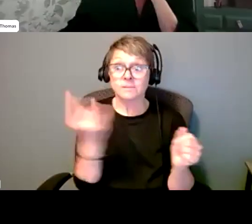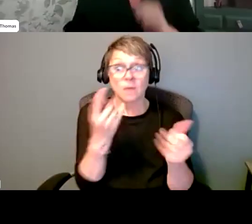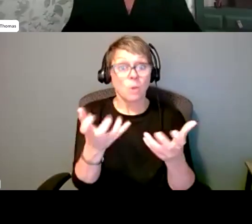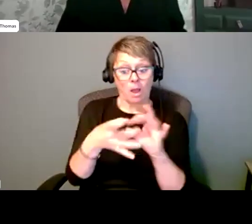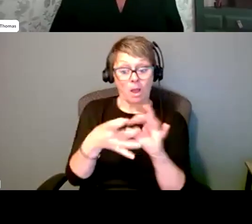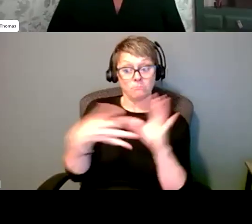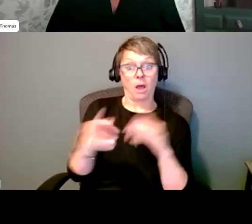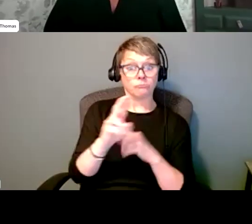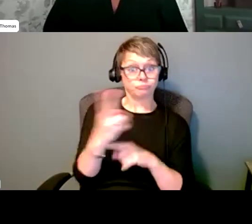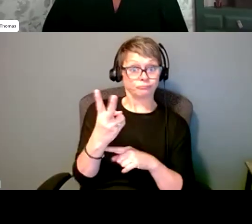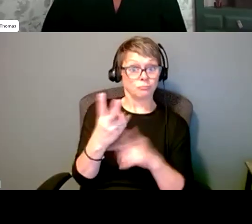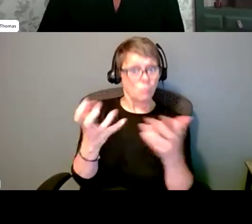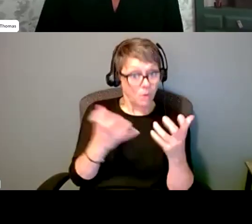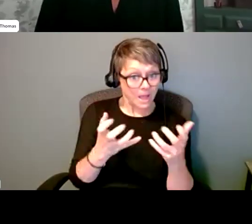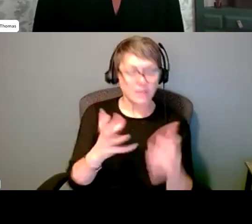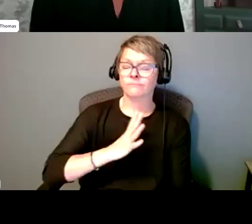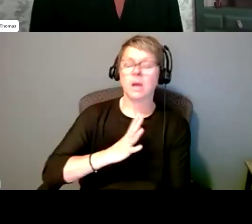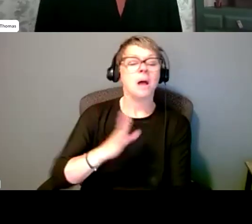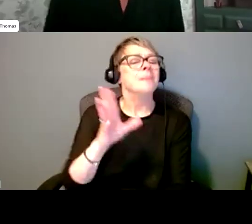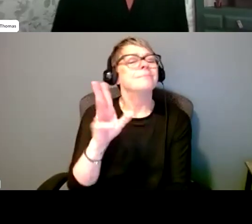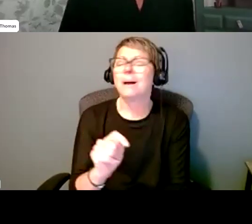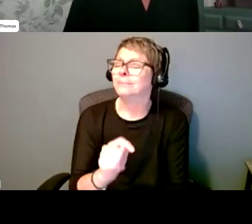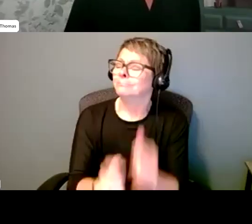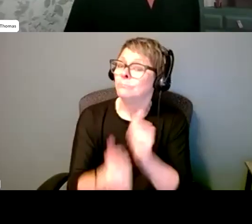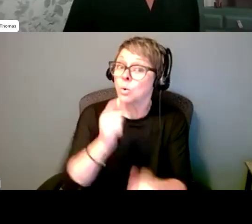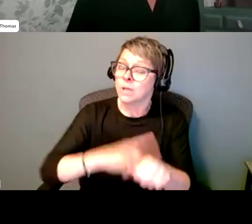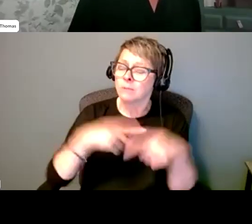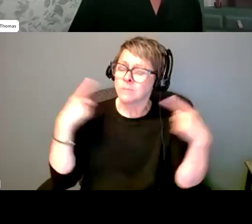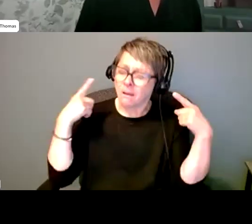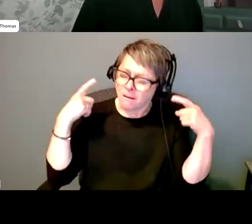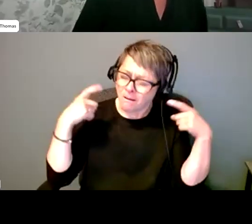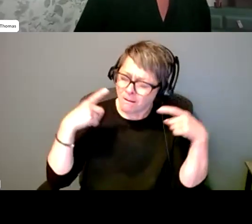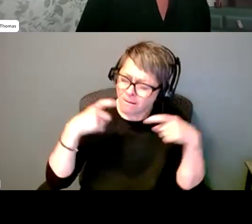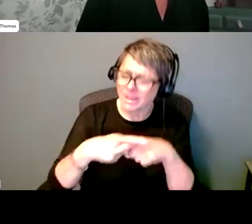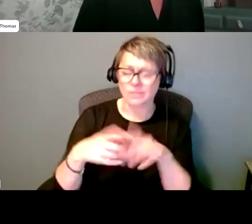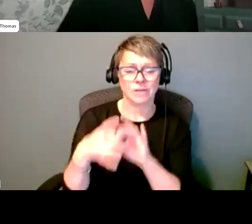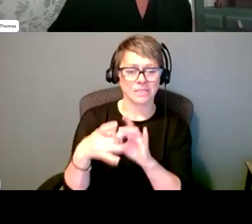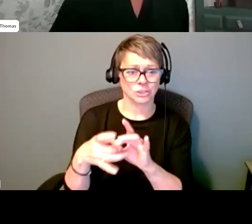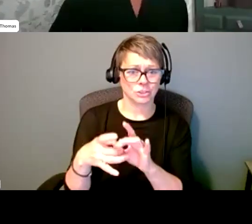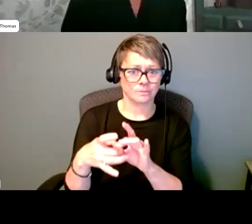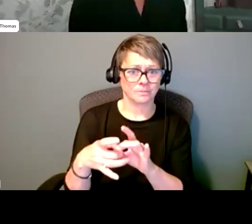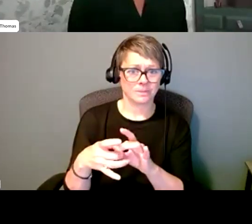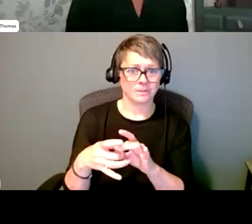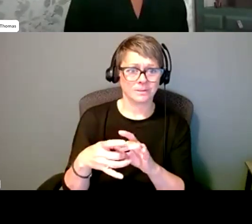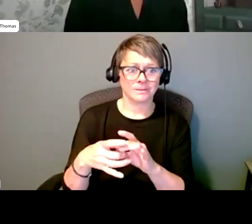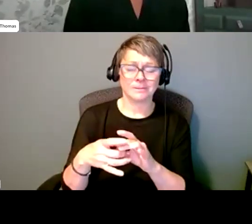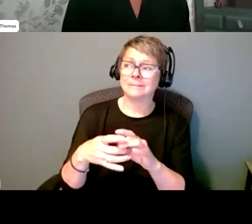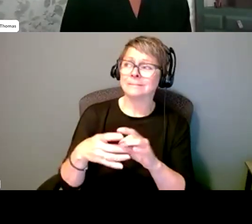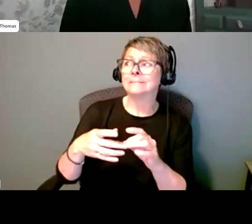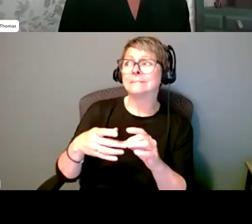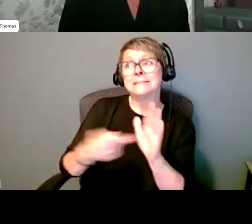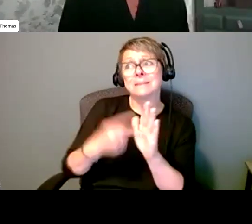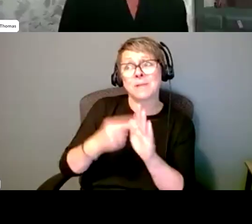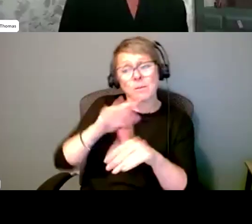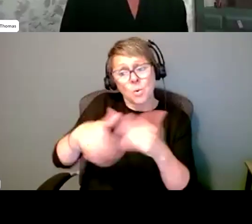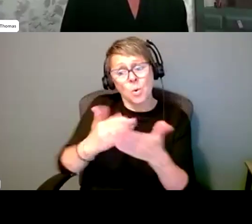but so often these are complex relationships and sometimes communities that also need to be healed. I'm